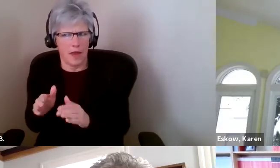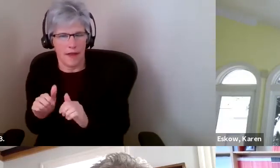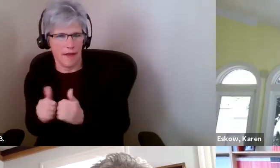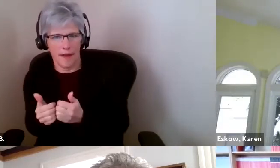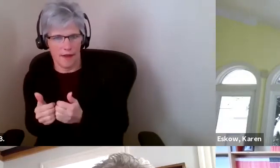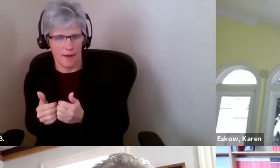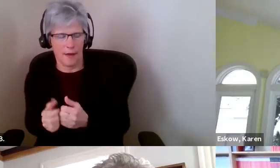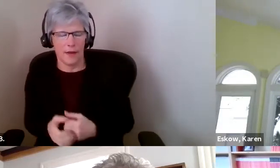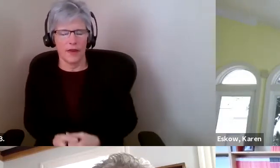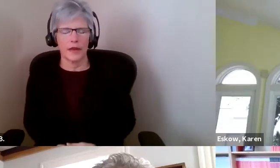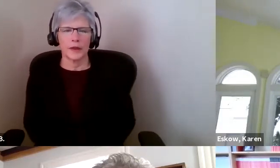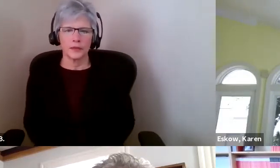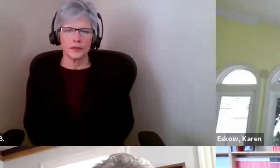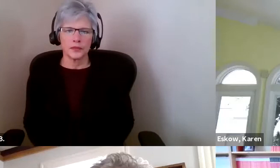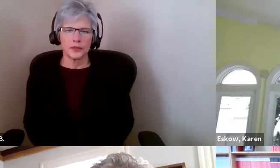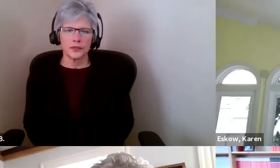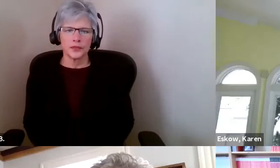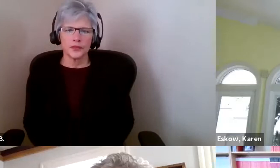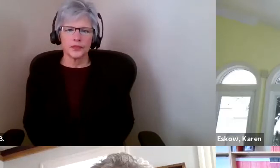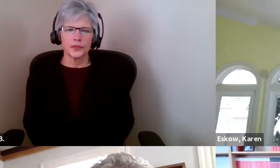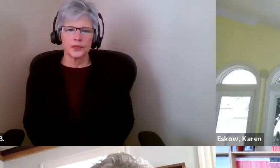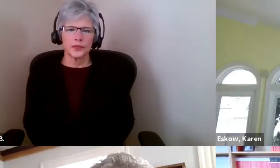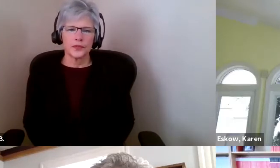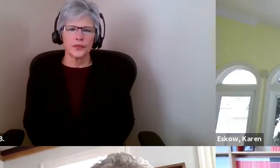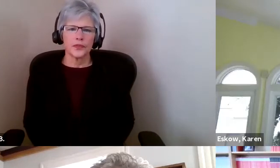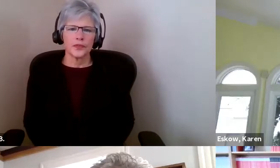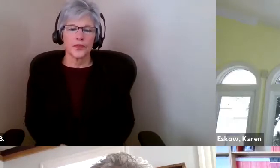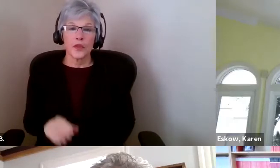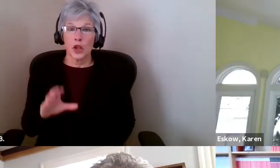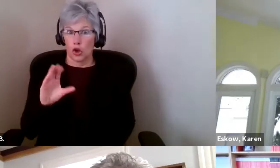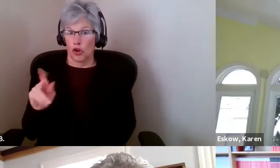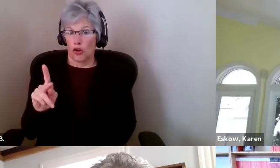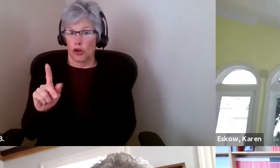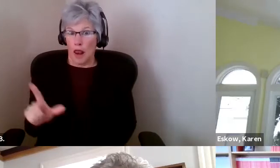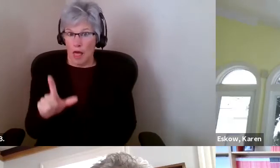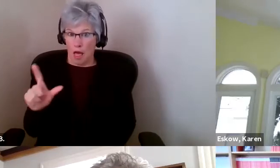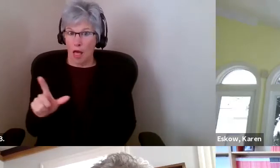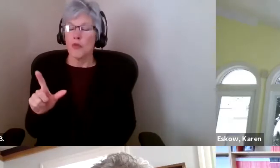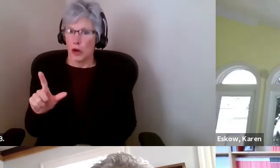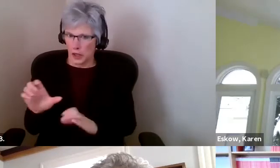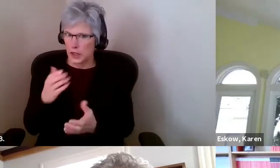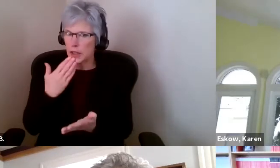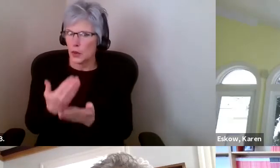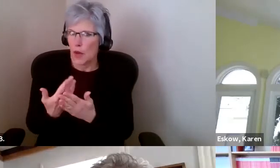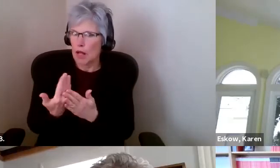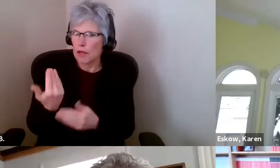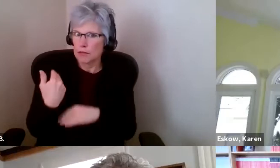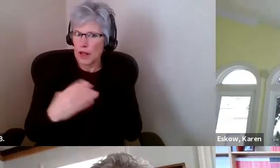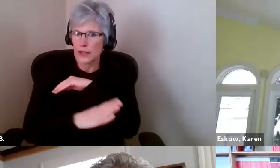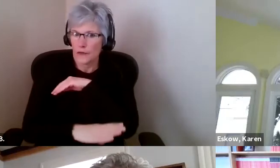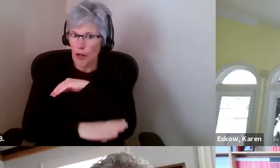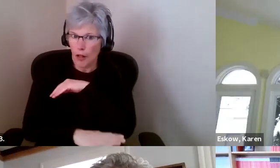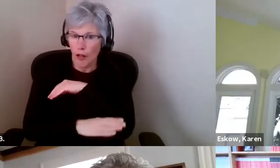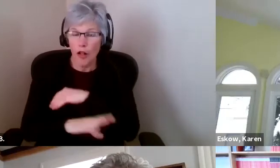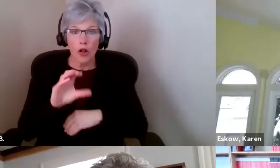I think the Cook Library managed this process very well in the fall semester. The Cook Library was